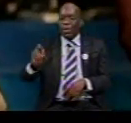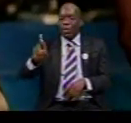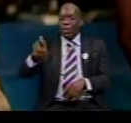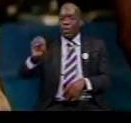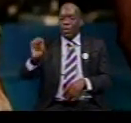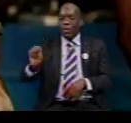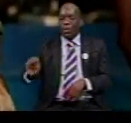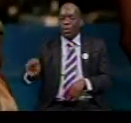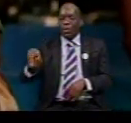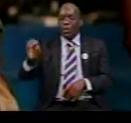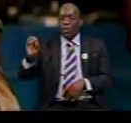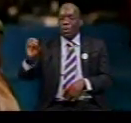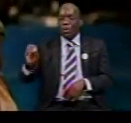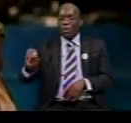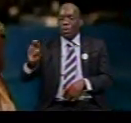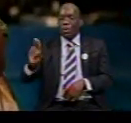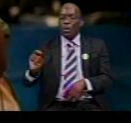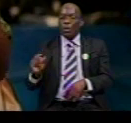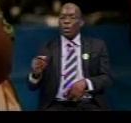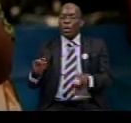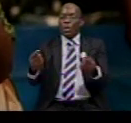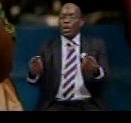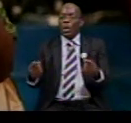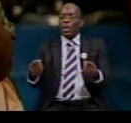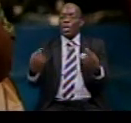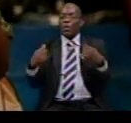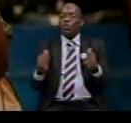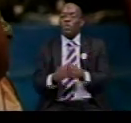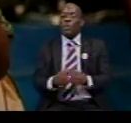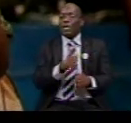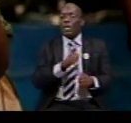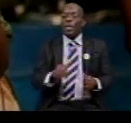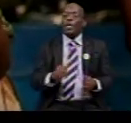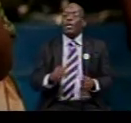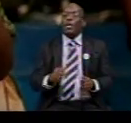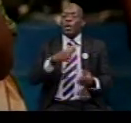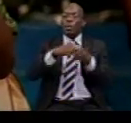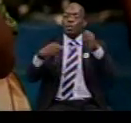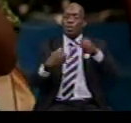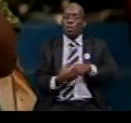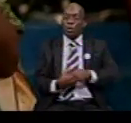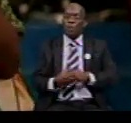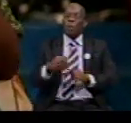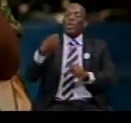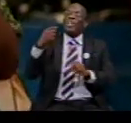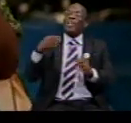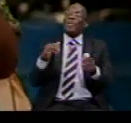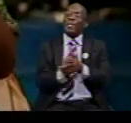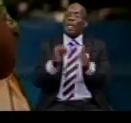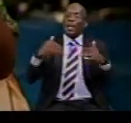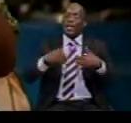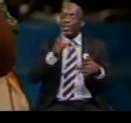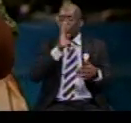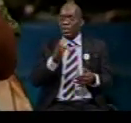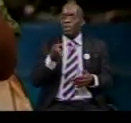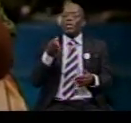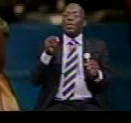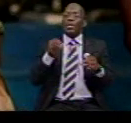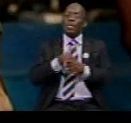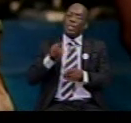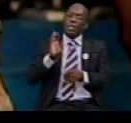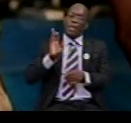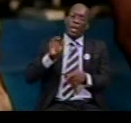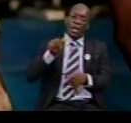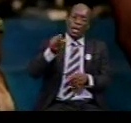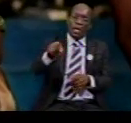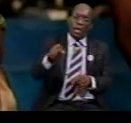iko lati bi osun keje mo gbe wa si dck lojo